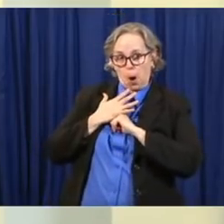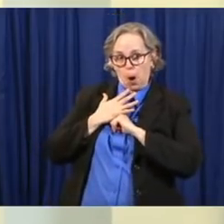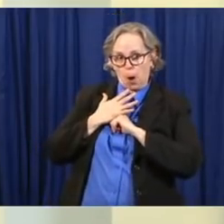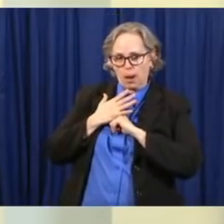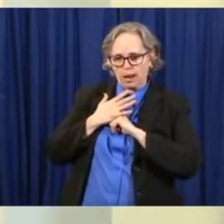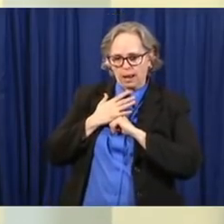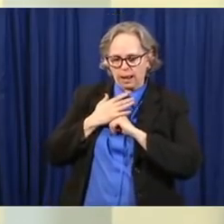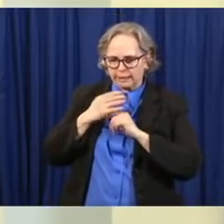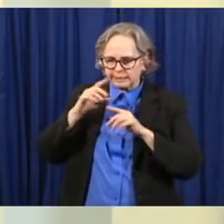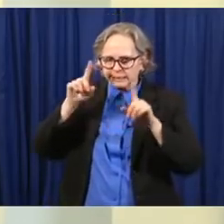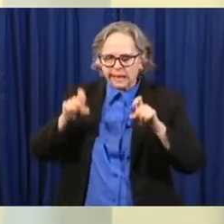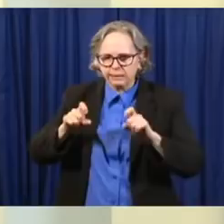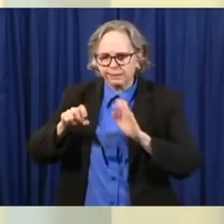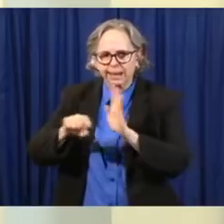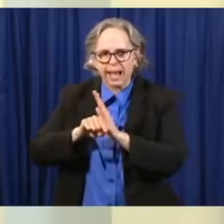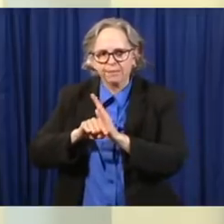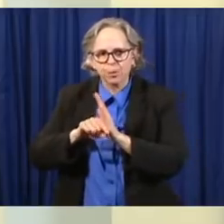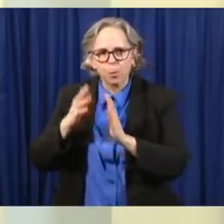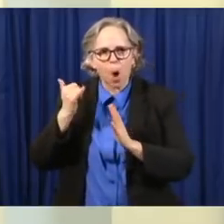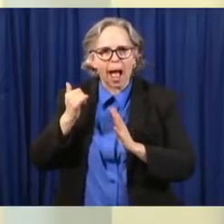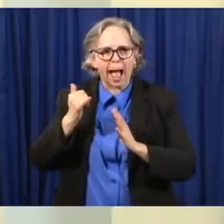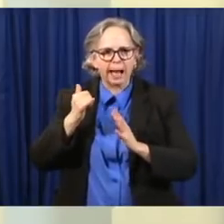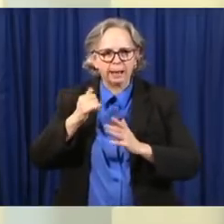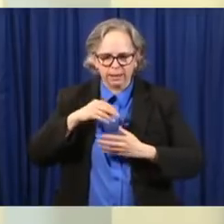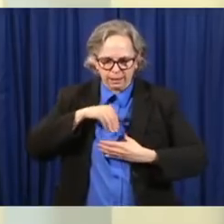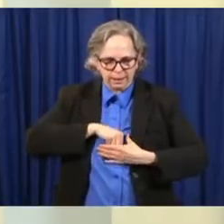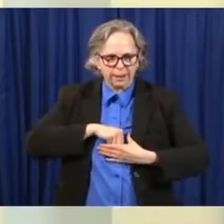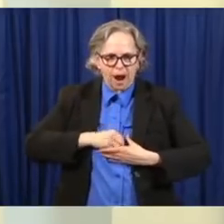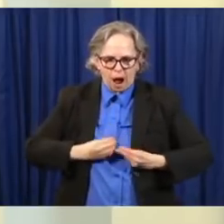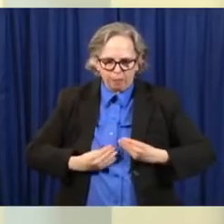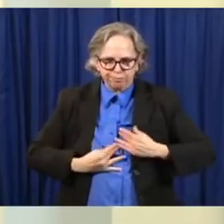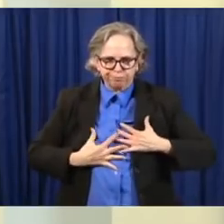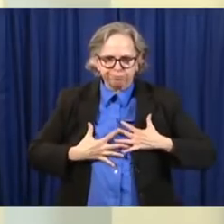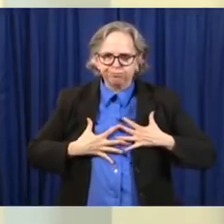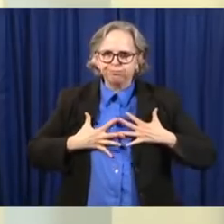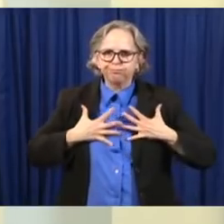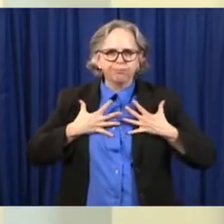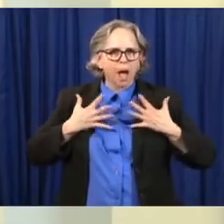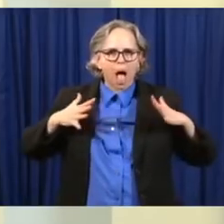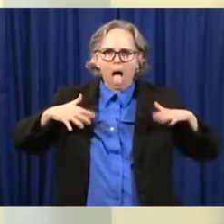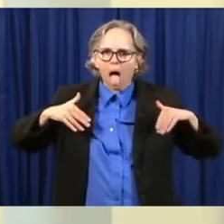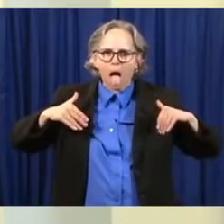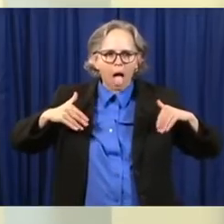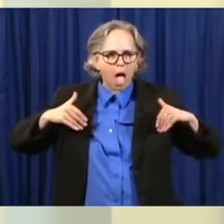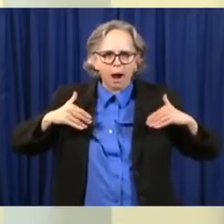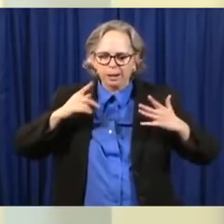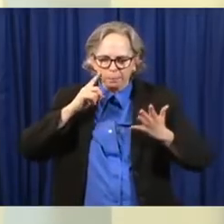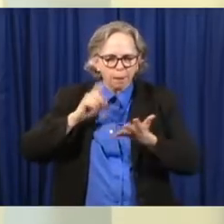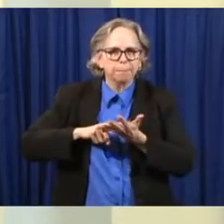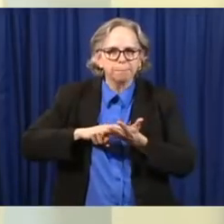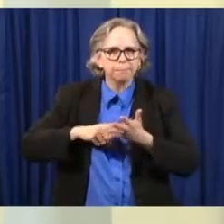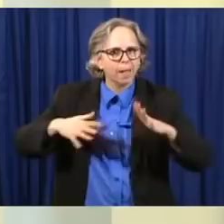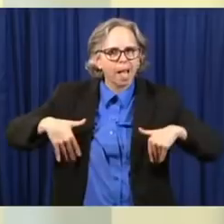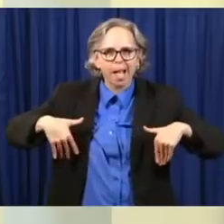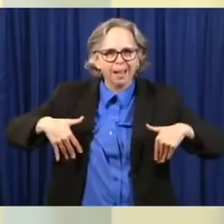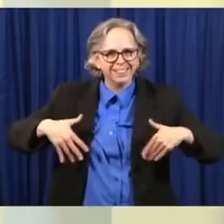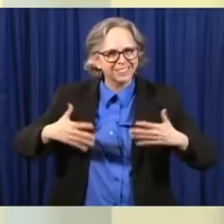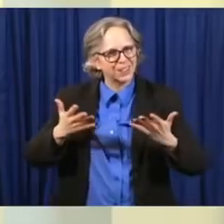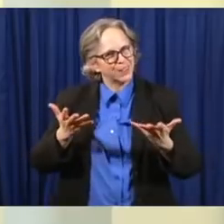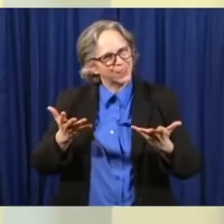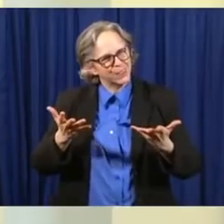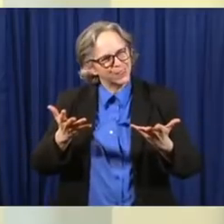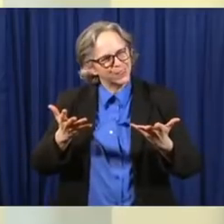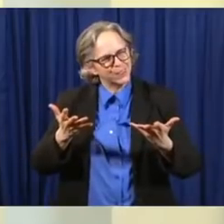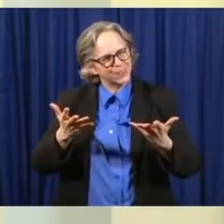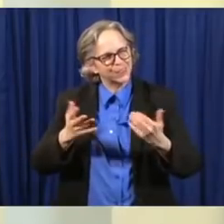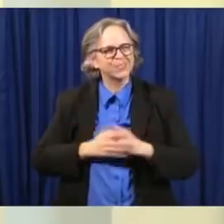don't have enough of a viral load that would be picked up by the disease. Remember, we used to say you're a case if you're symptomatic.